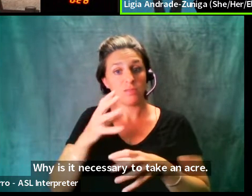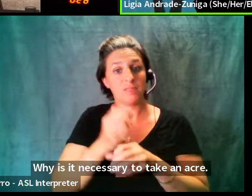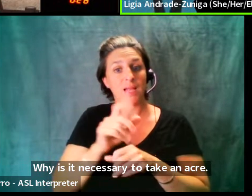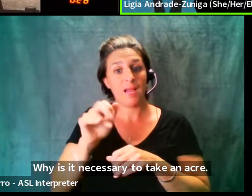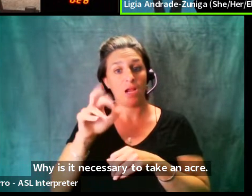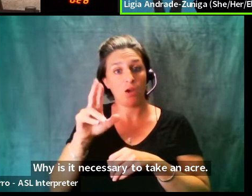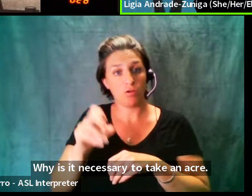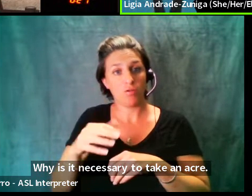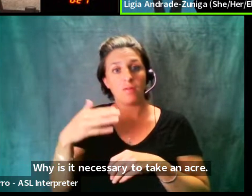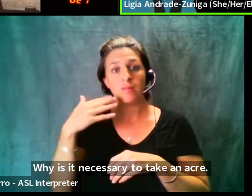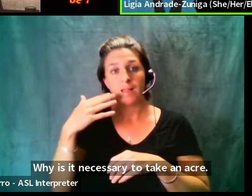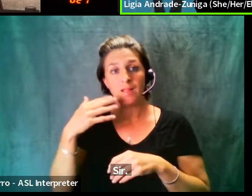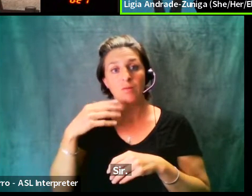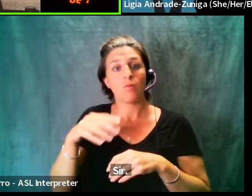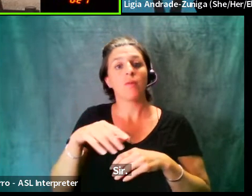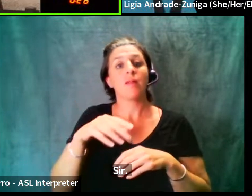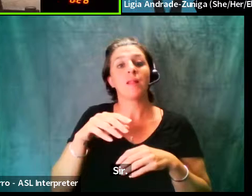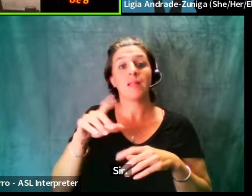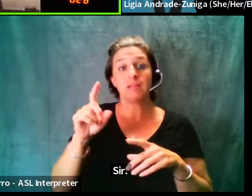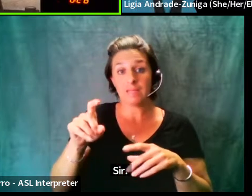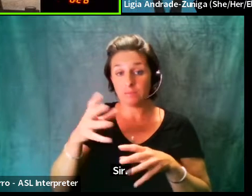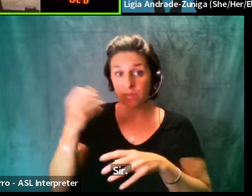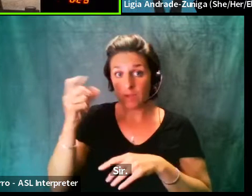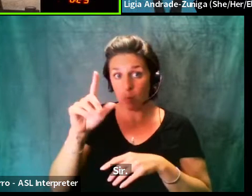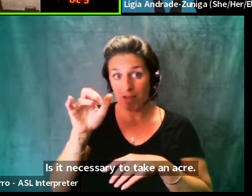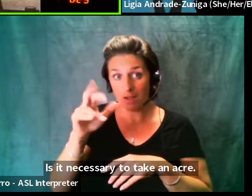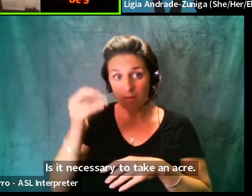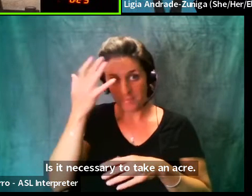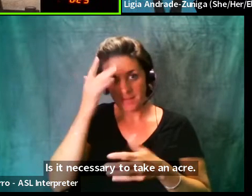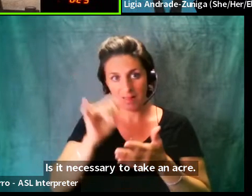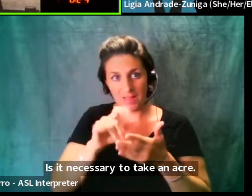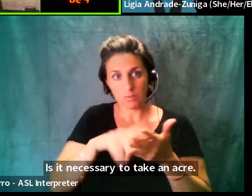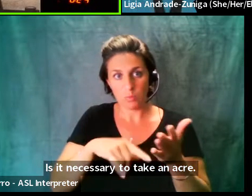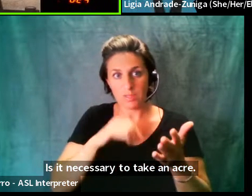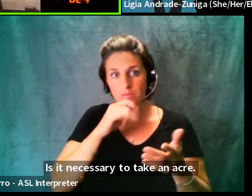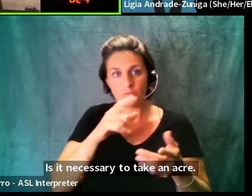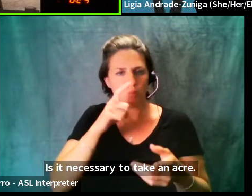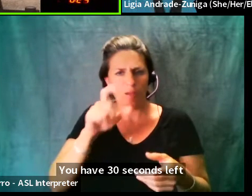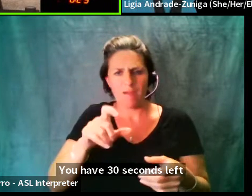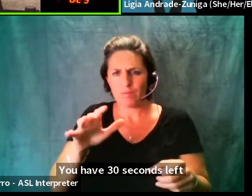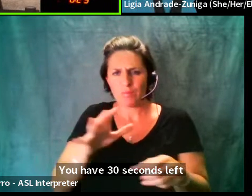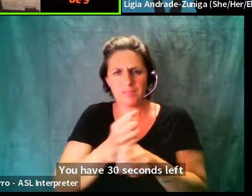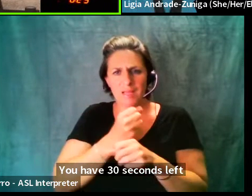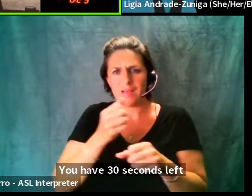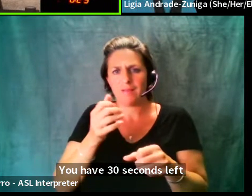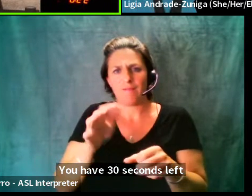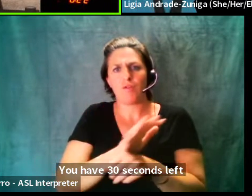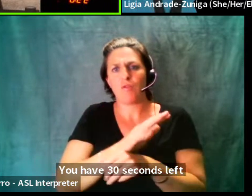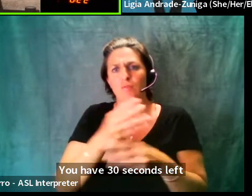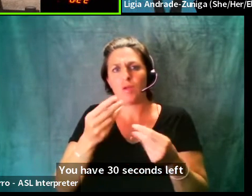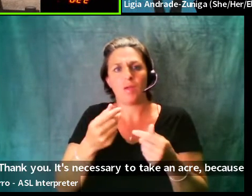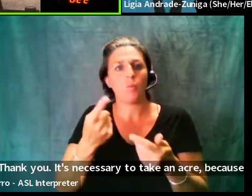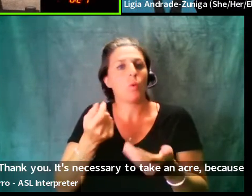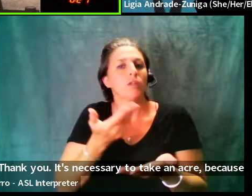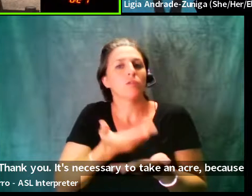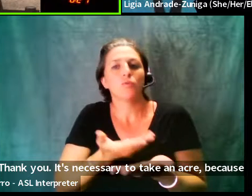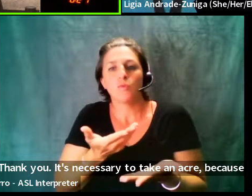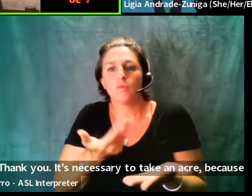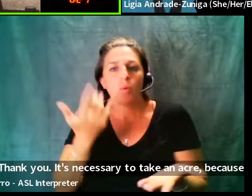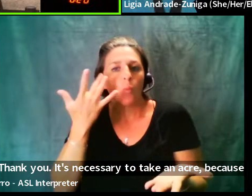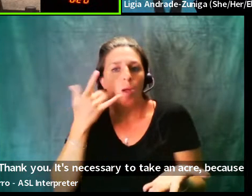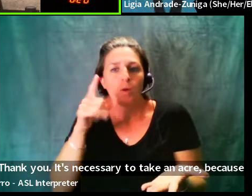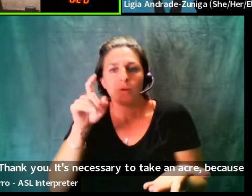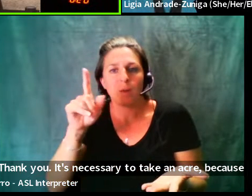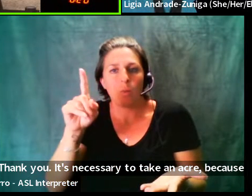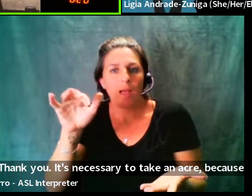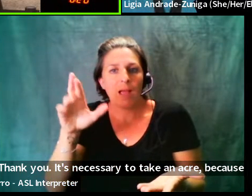left. Thank Start you. when It's necessary to take an acre because that's what there is. You don't have to take the entire property. What's the proof? Why do you need an acre? Why